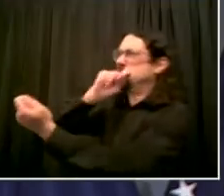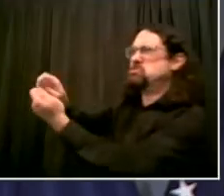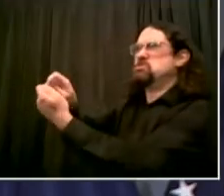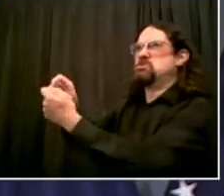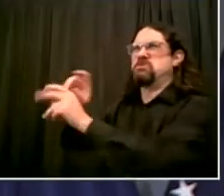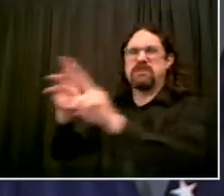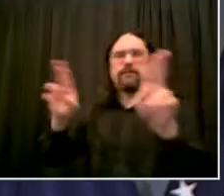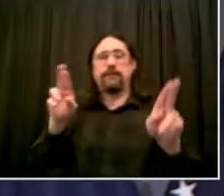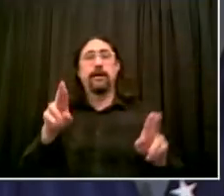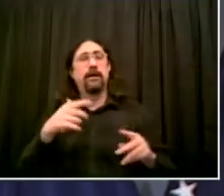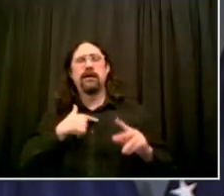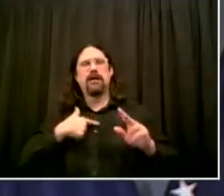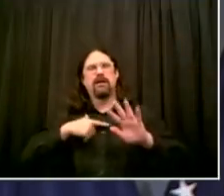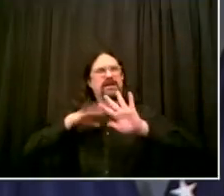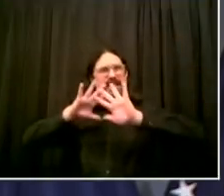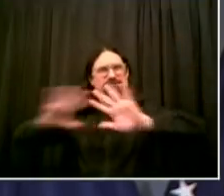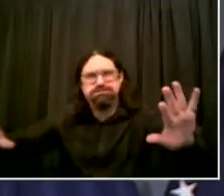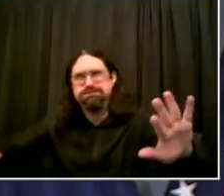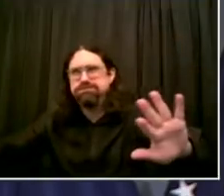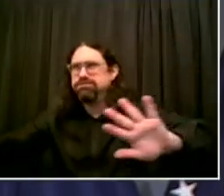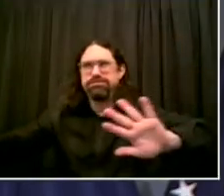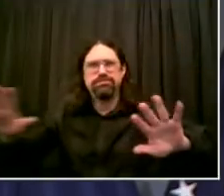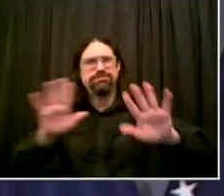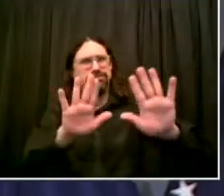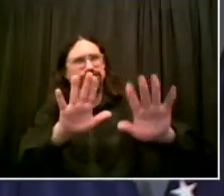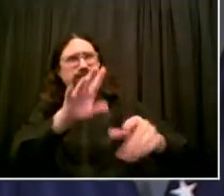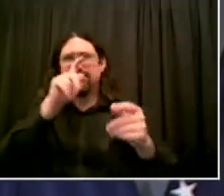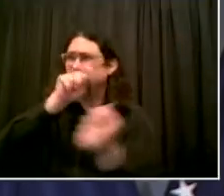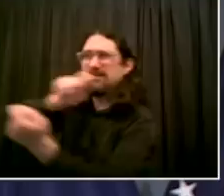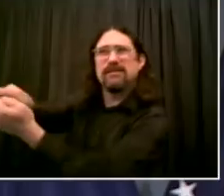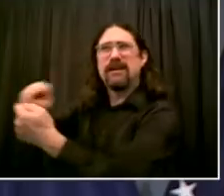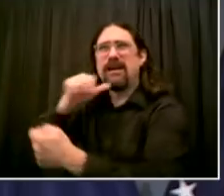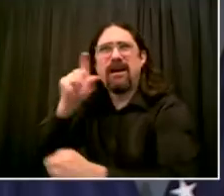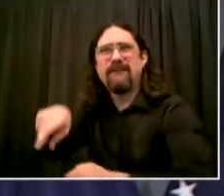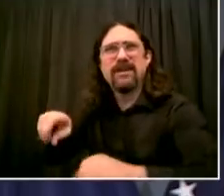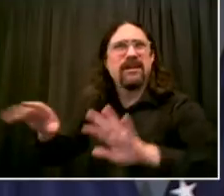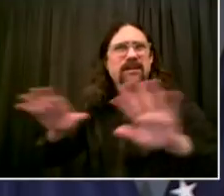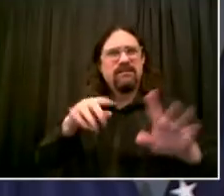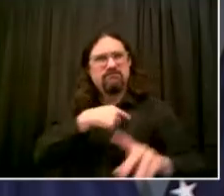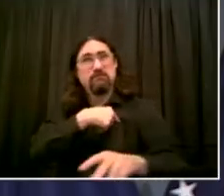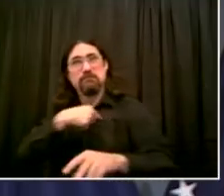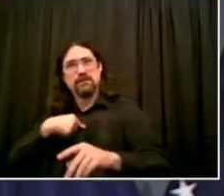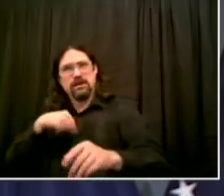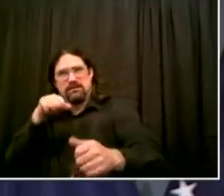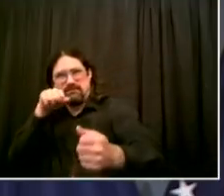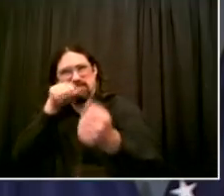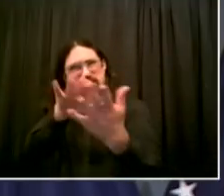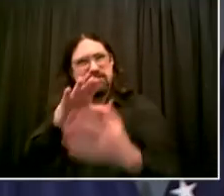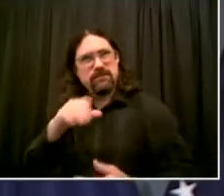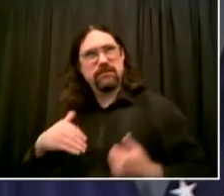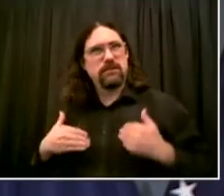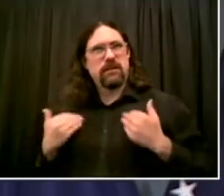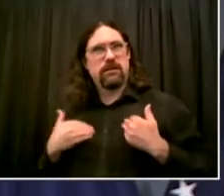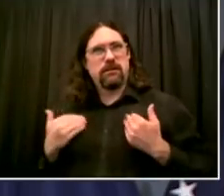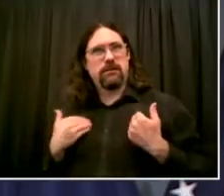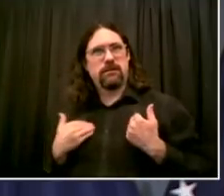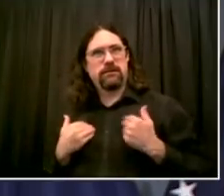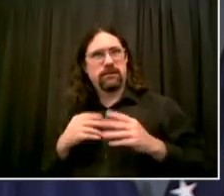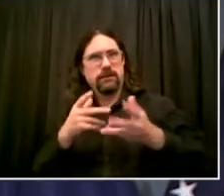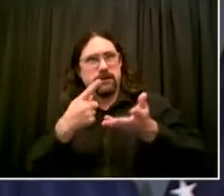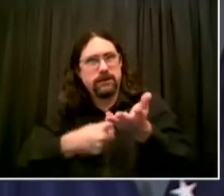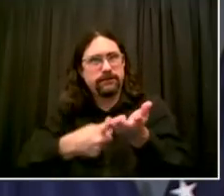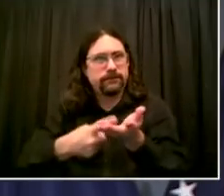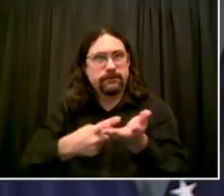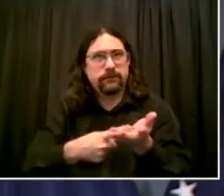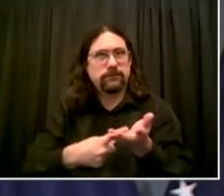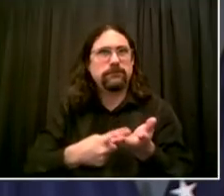we had them on Zooms learning how to develop leadership. We had them at Man Up taking their OSHA classes. We had